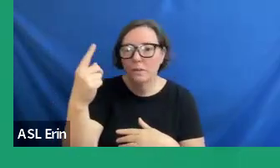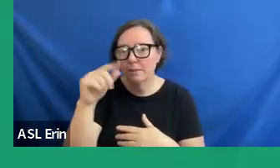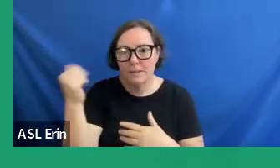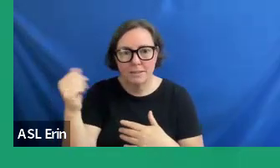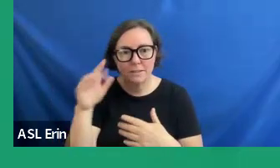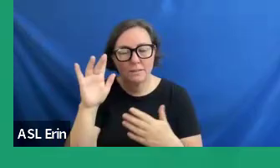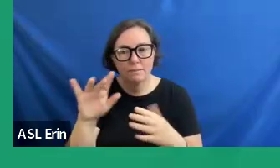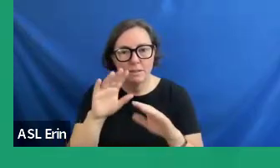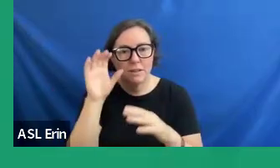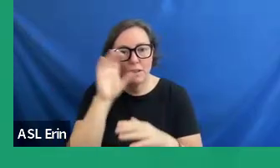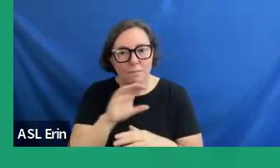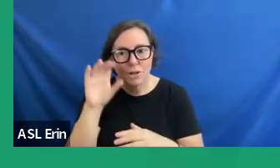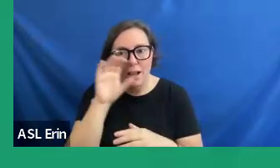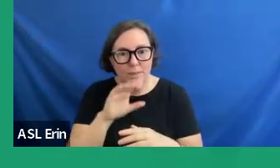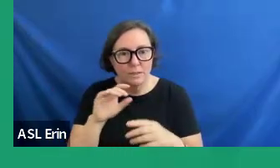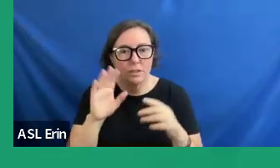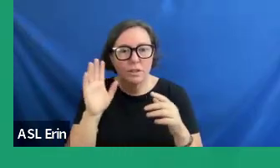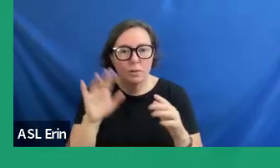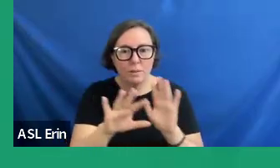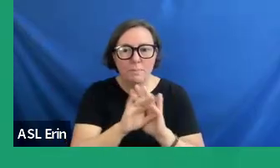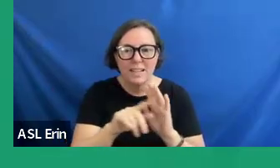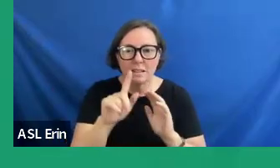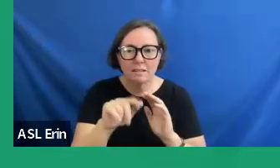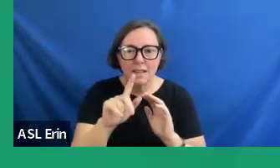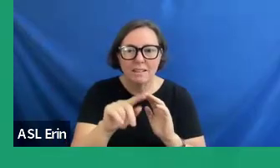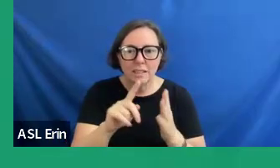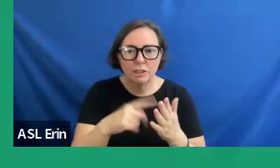Chrome browser, for example, you would activate the double-click option.